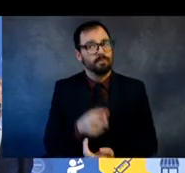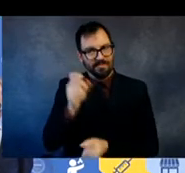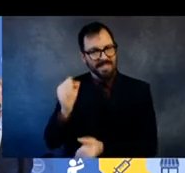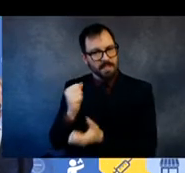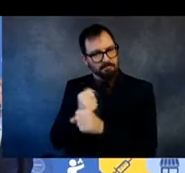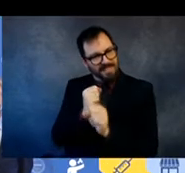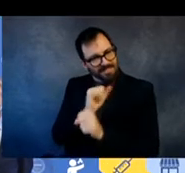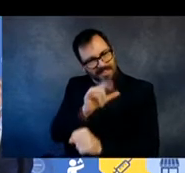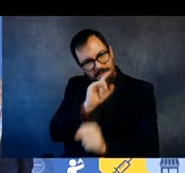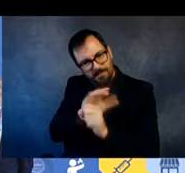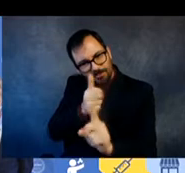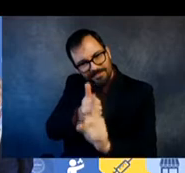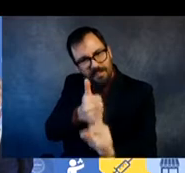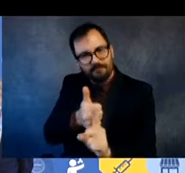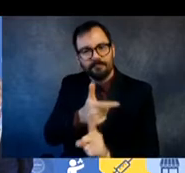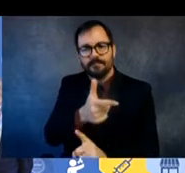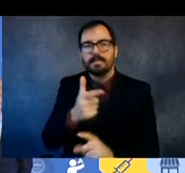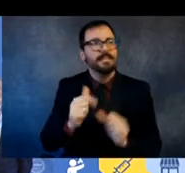at